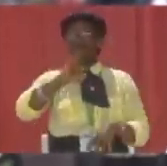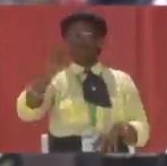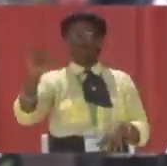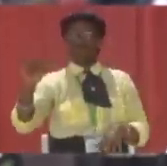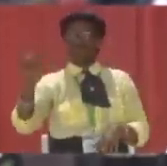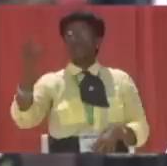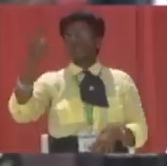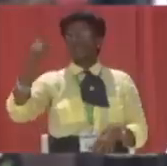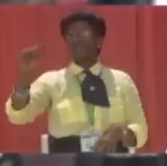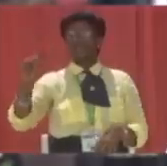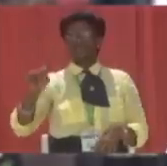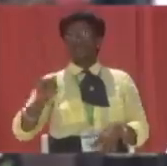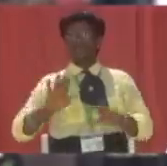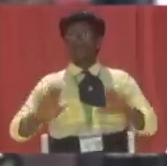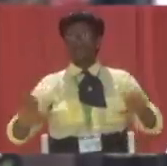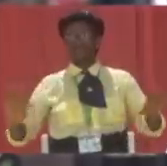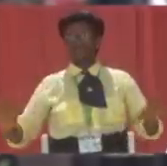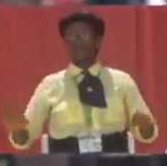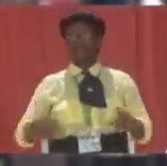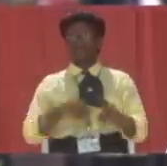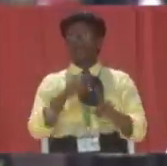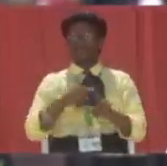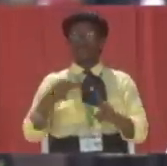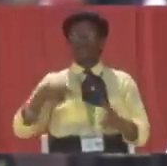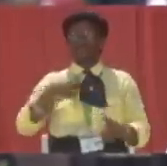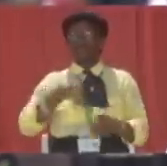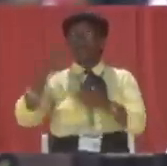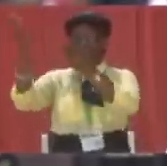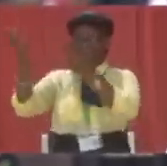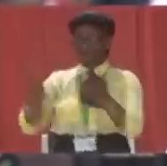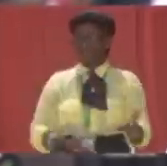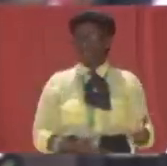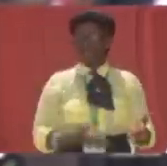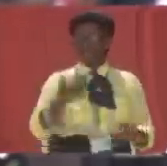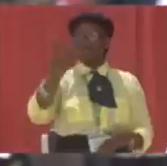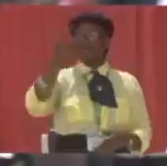when we bring the children forward for anointing,